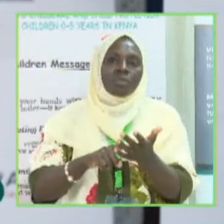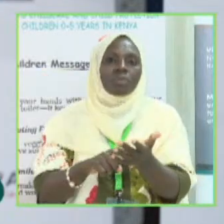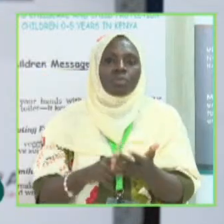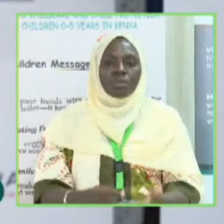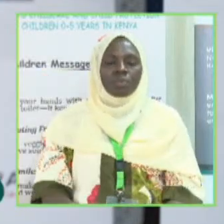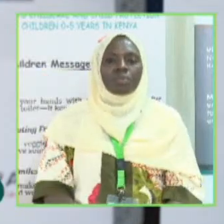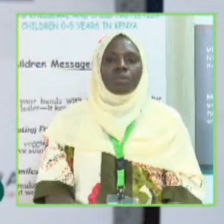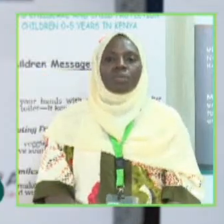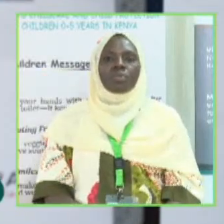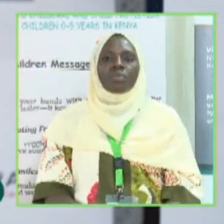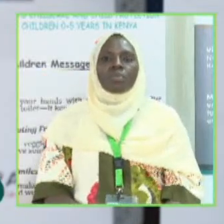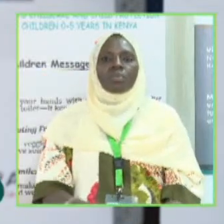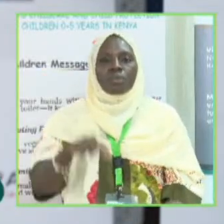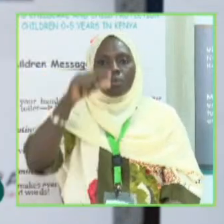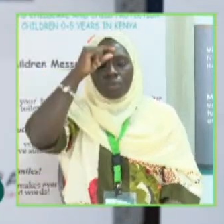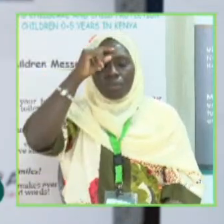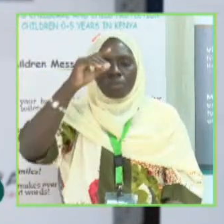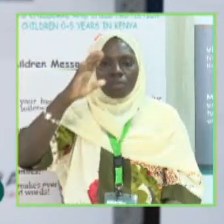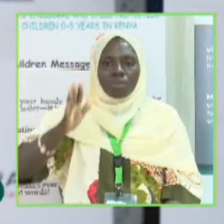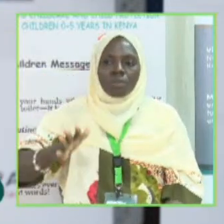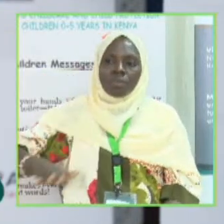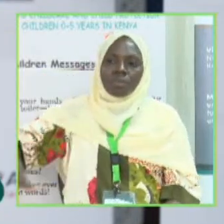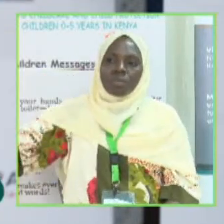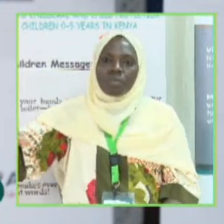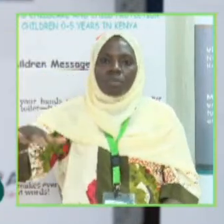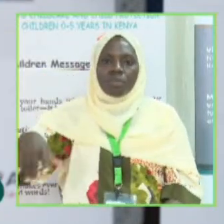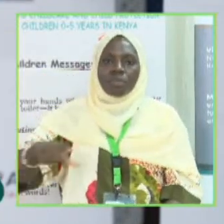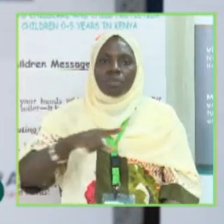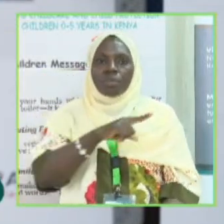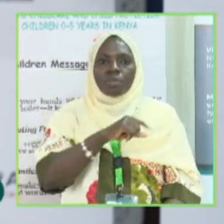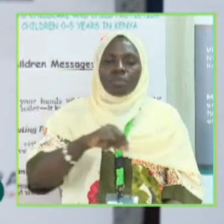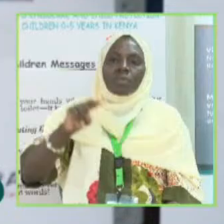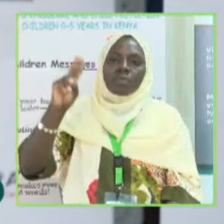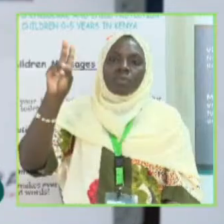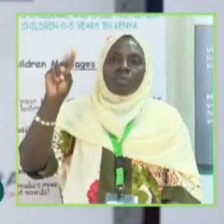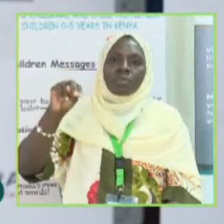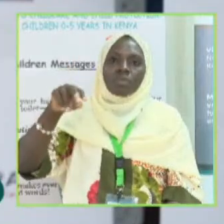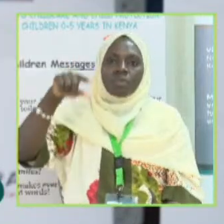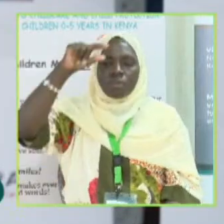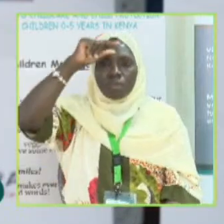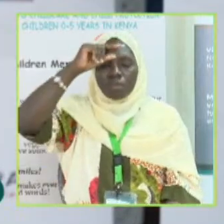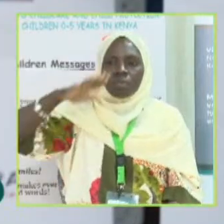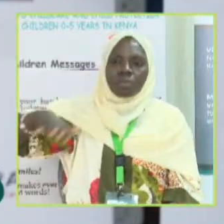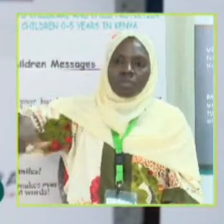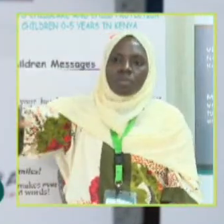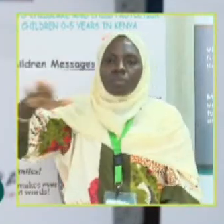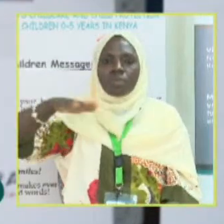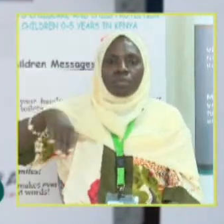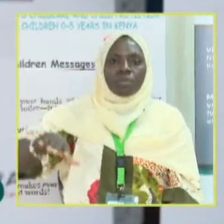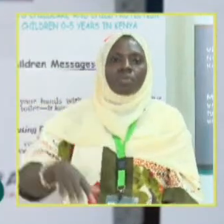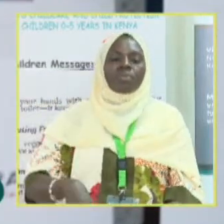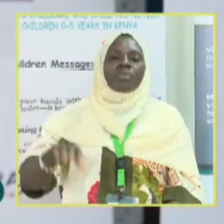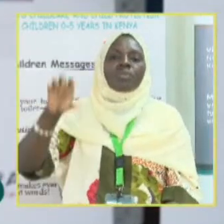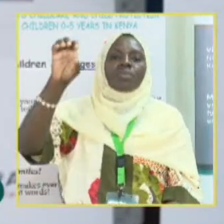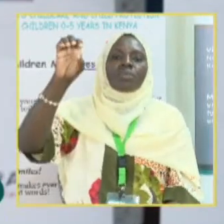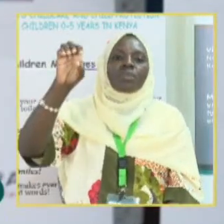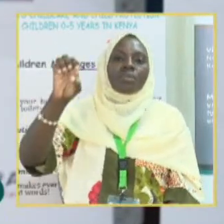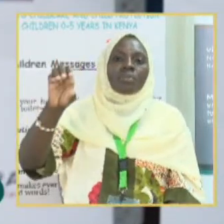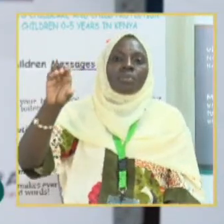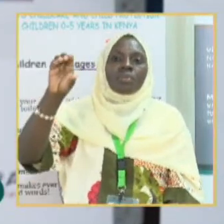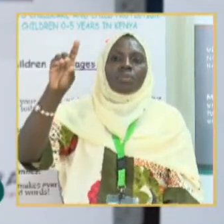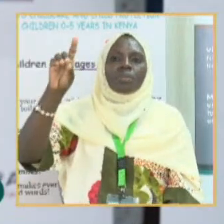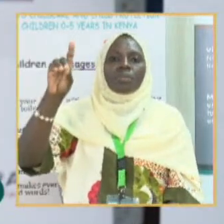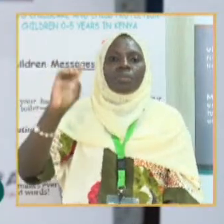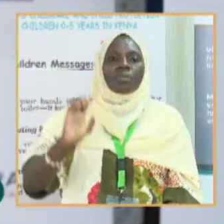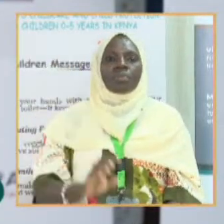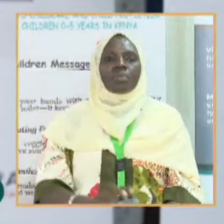between government sectors, collaboration between government sectors and non-government sectors on ECD. And then we have data usage,